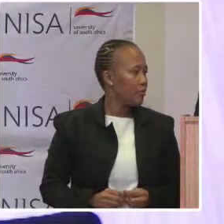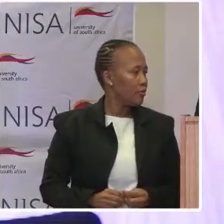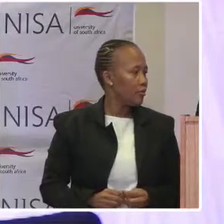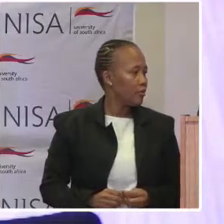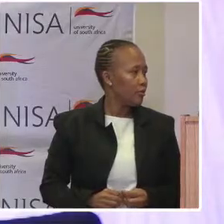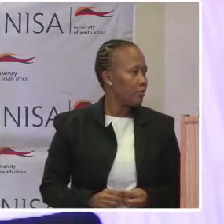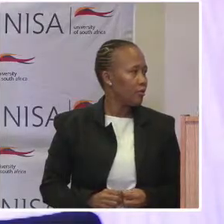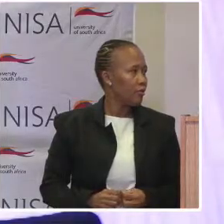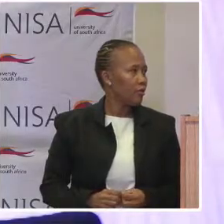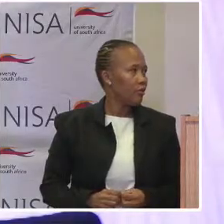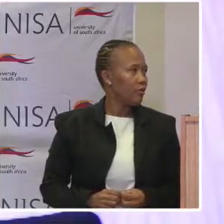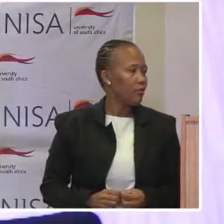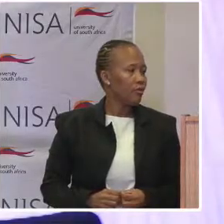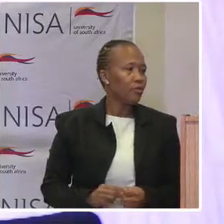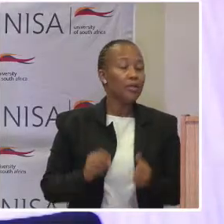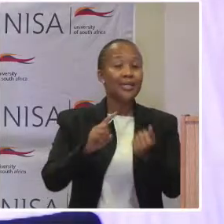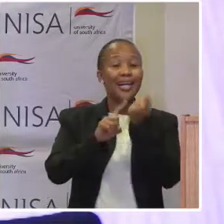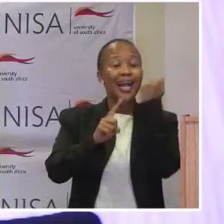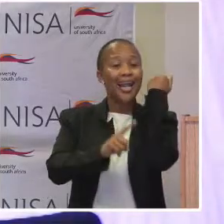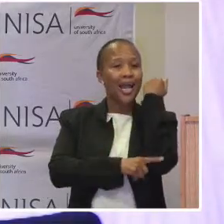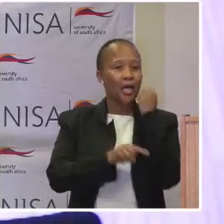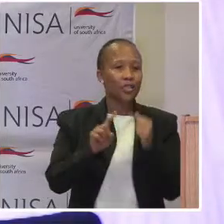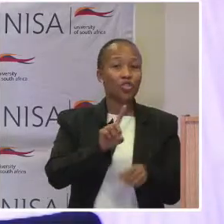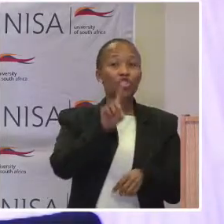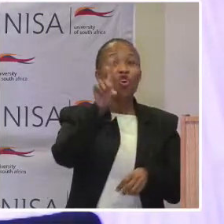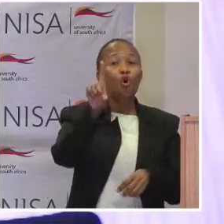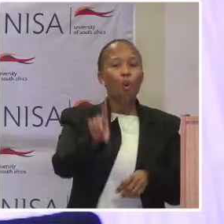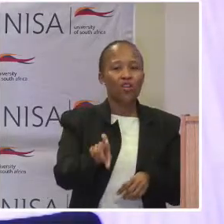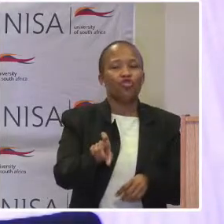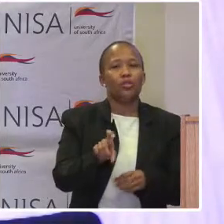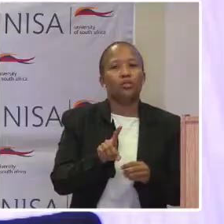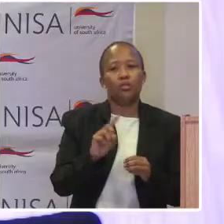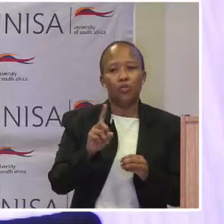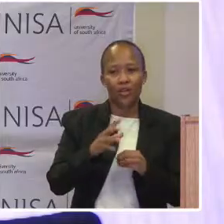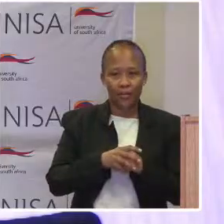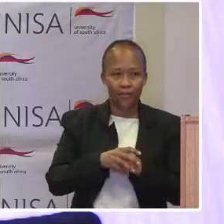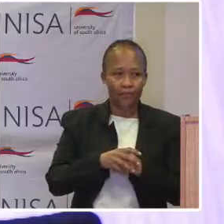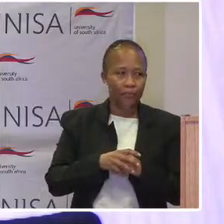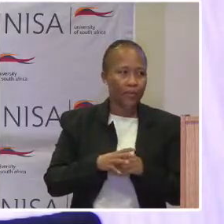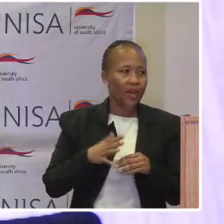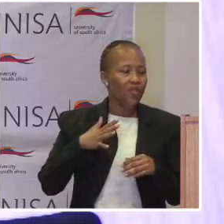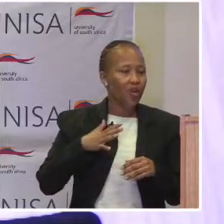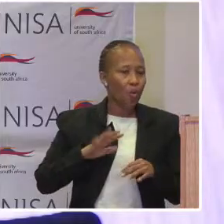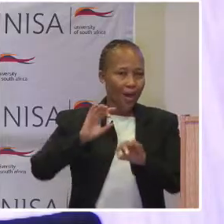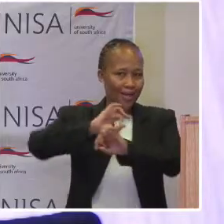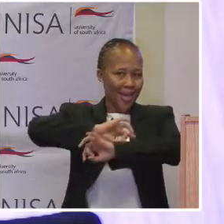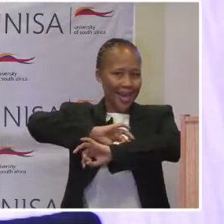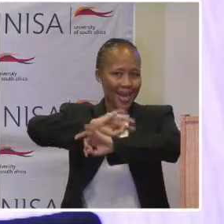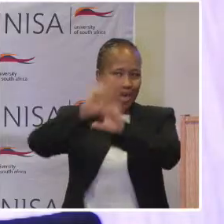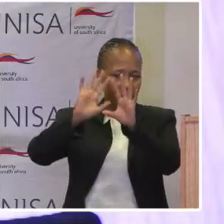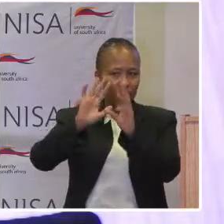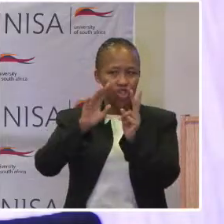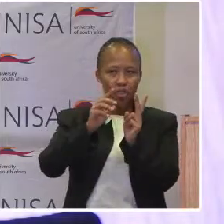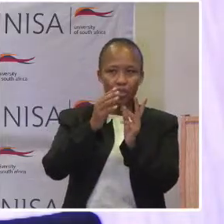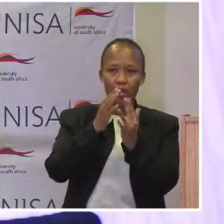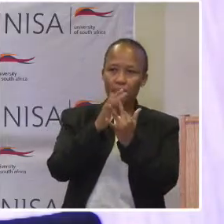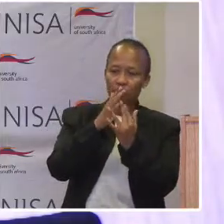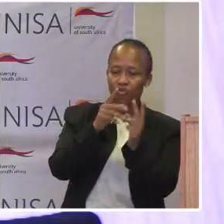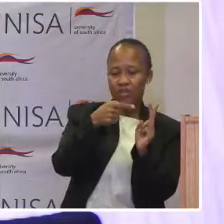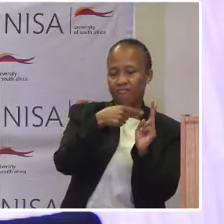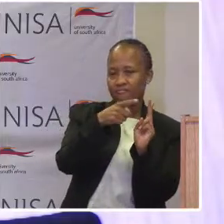Okay. The last question is the clarification between